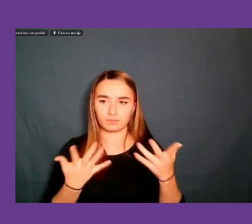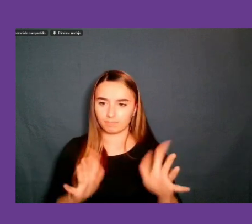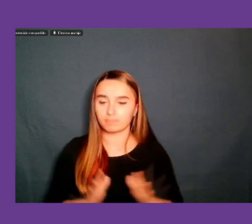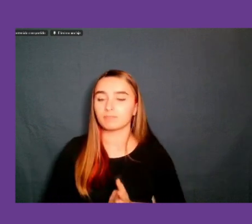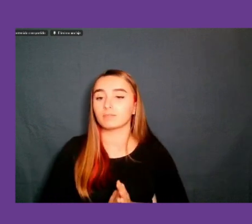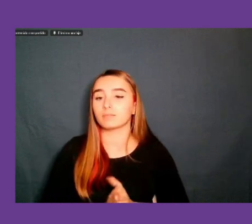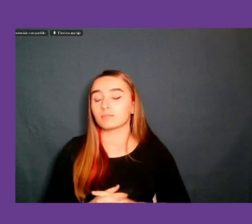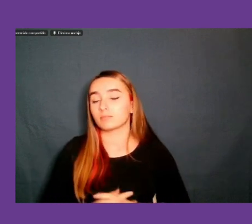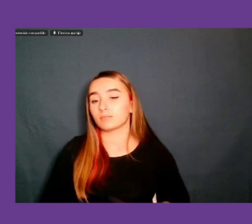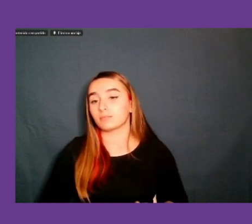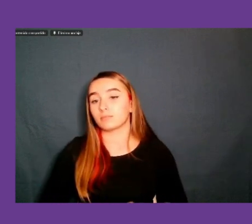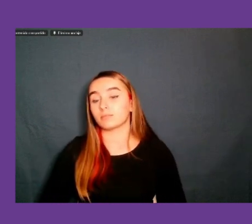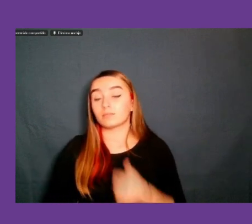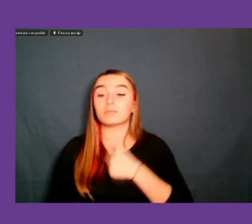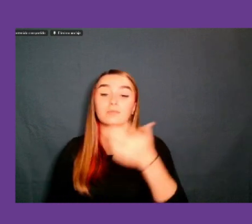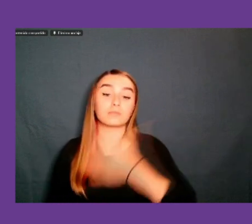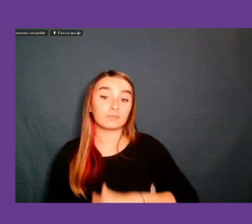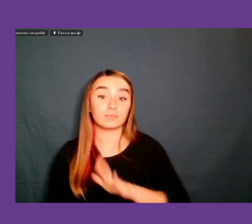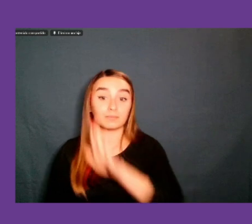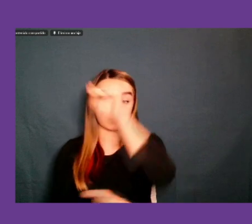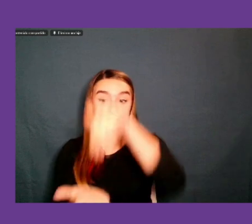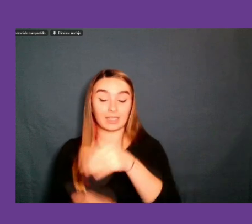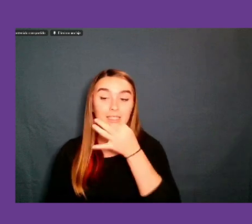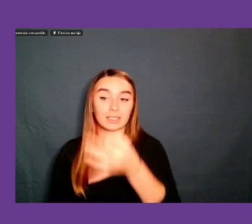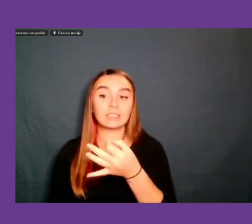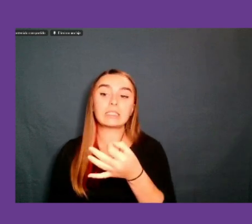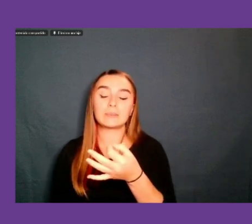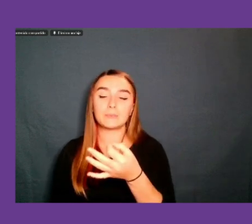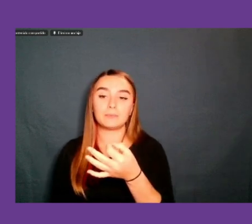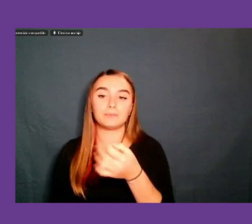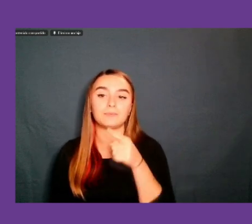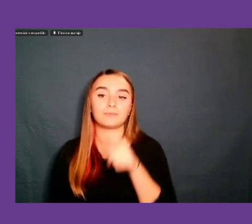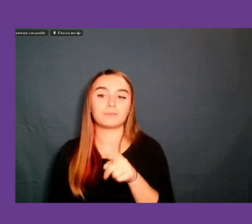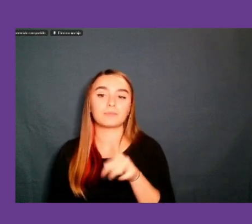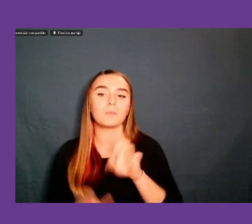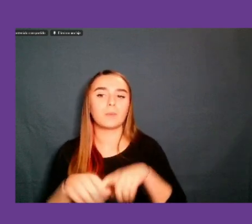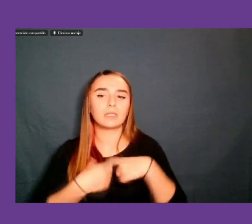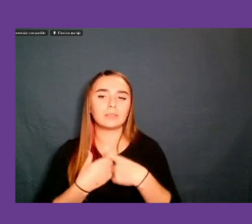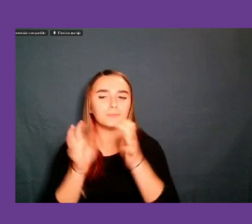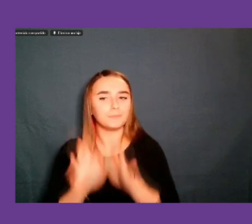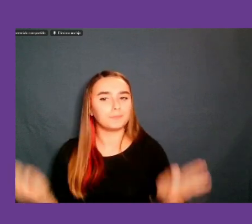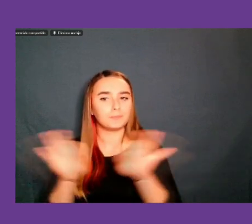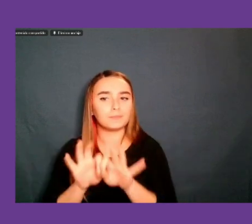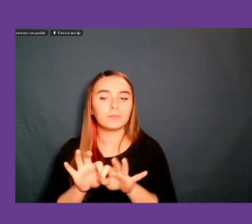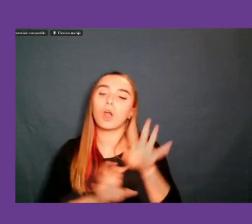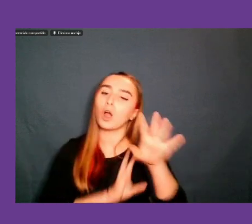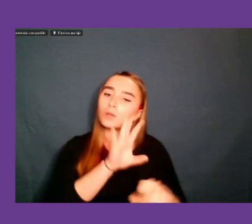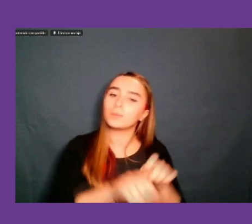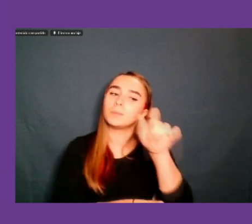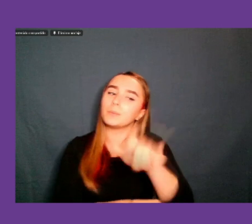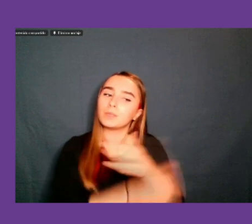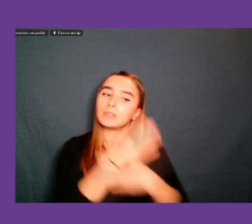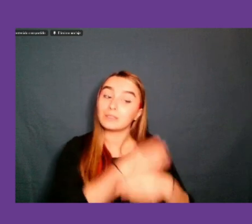to restate the importance of participation of consumers and persons with